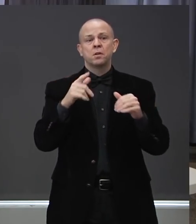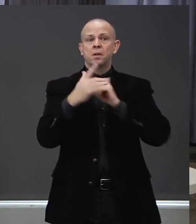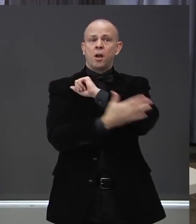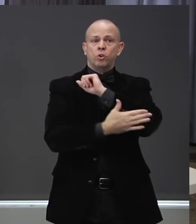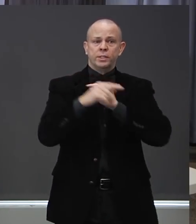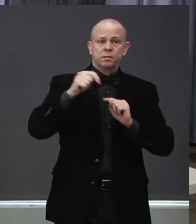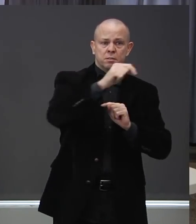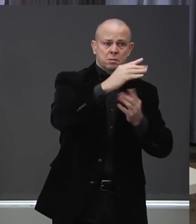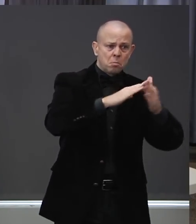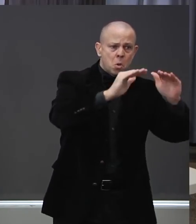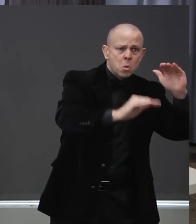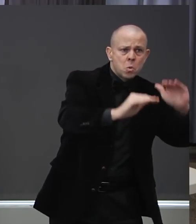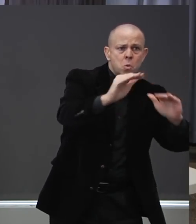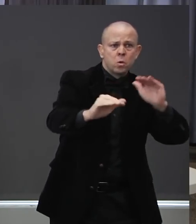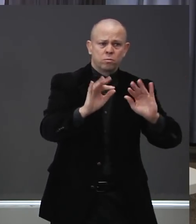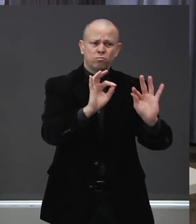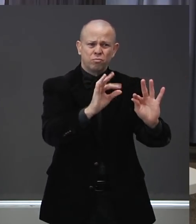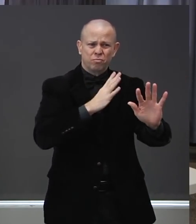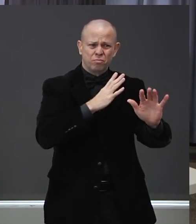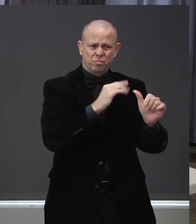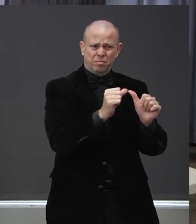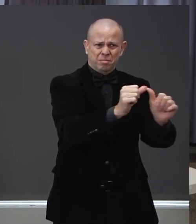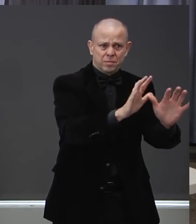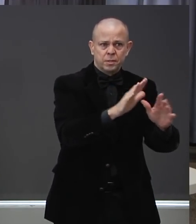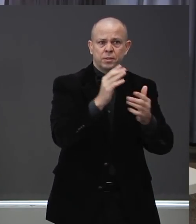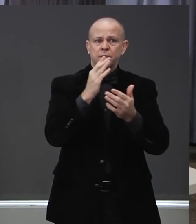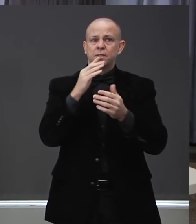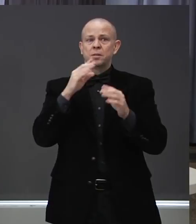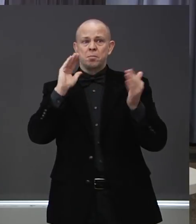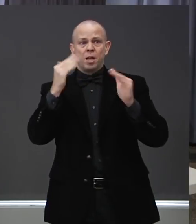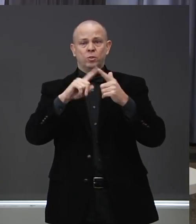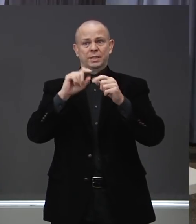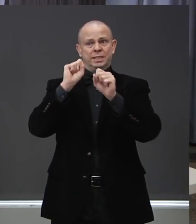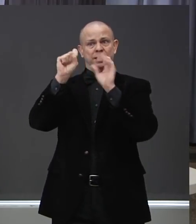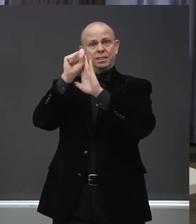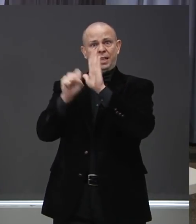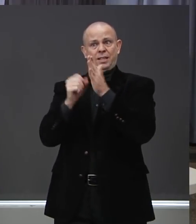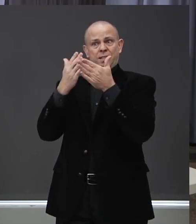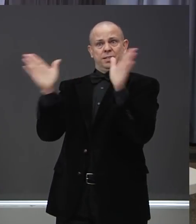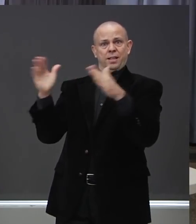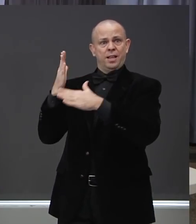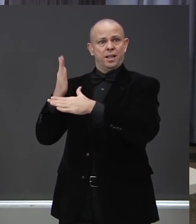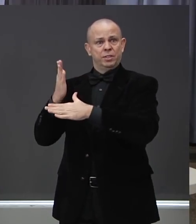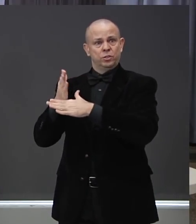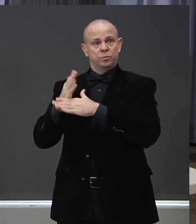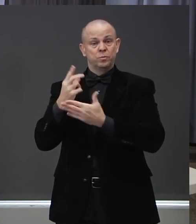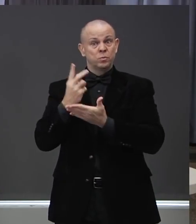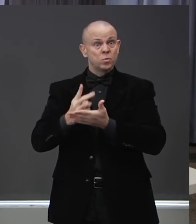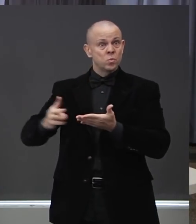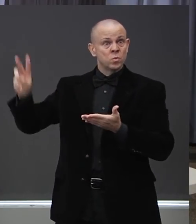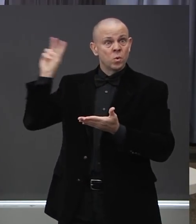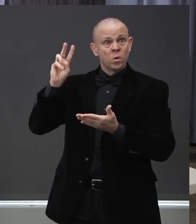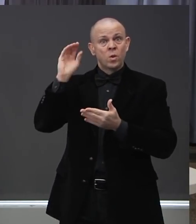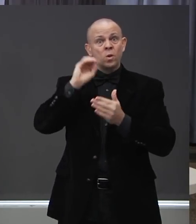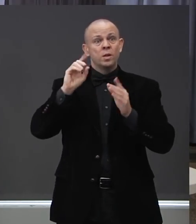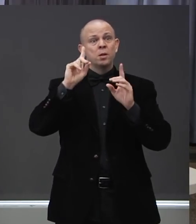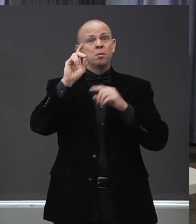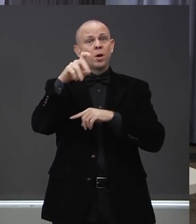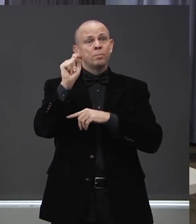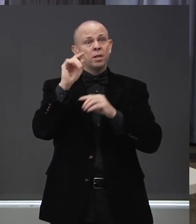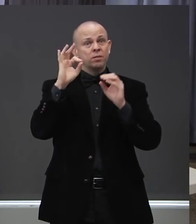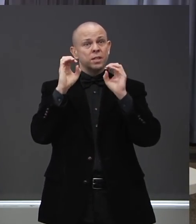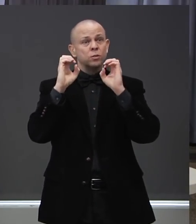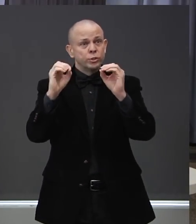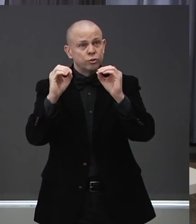positive COVID-19 tests than the state average. So 2 weeks ago, the Oregon Department of Education and the Oregon Health Authority